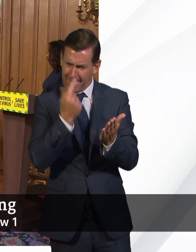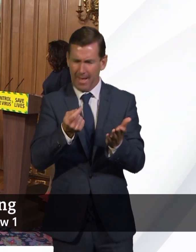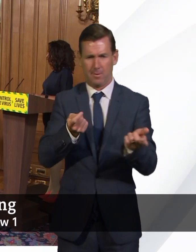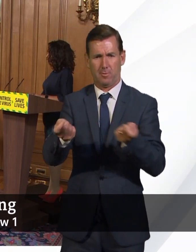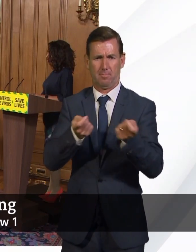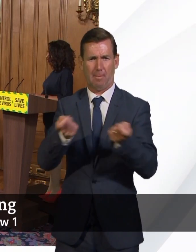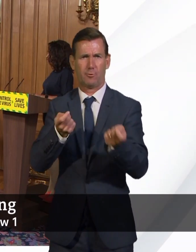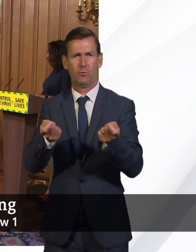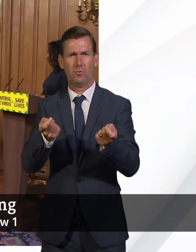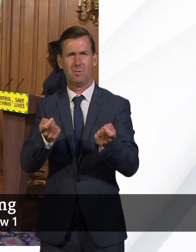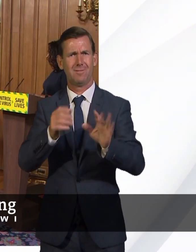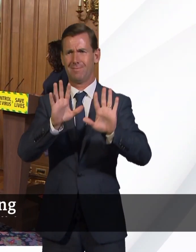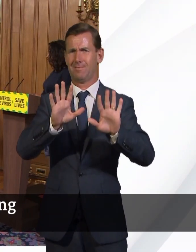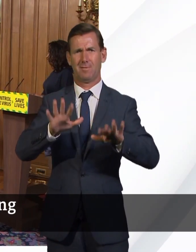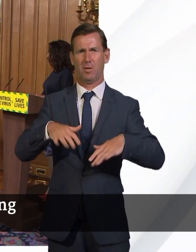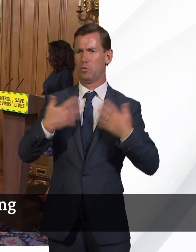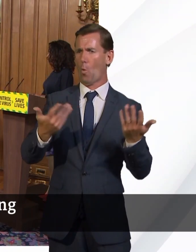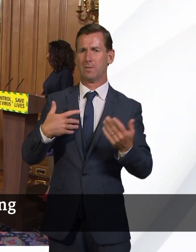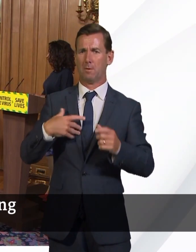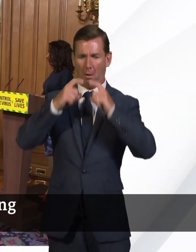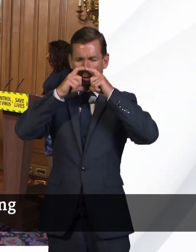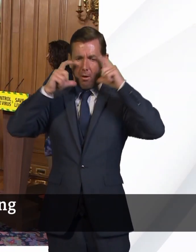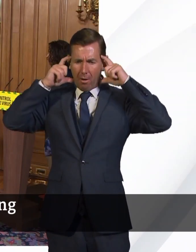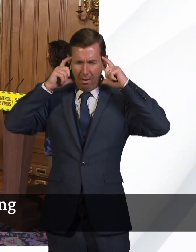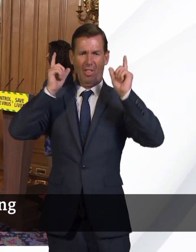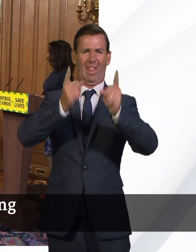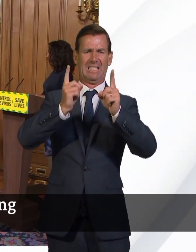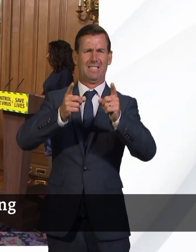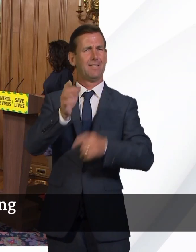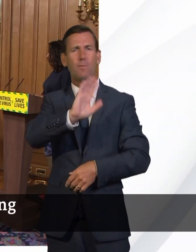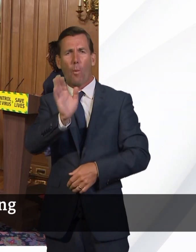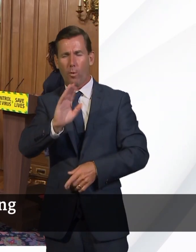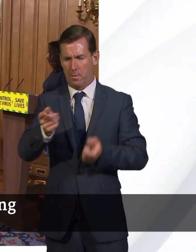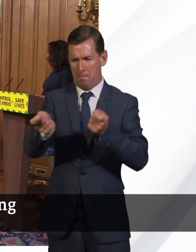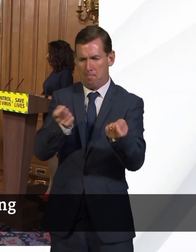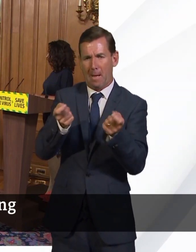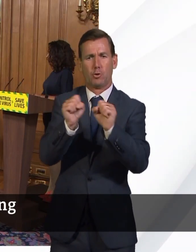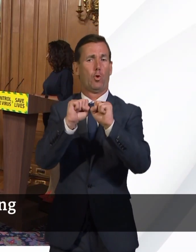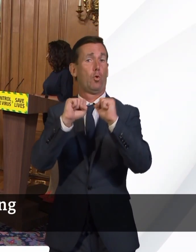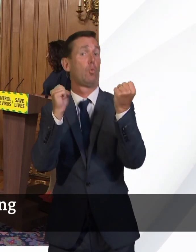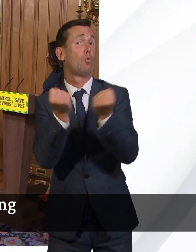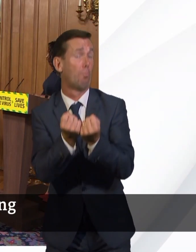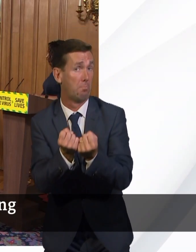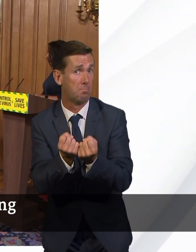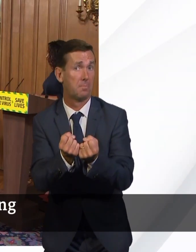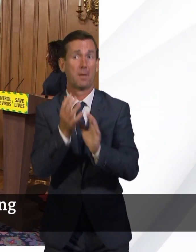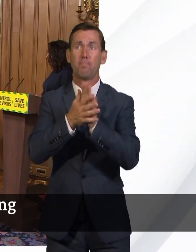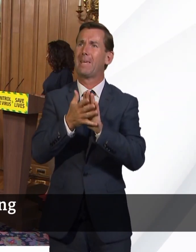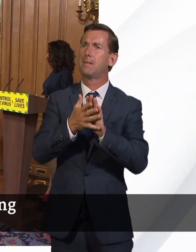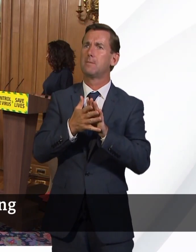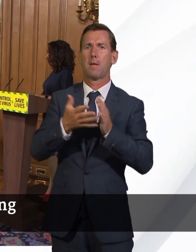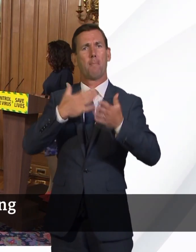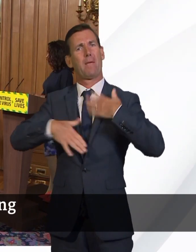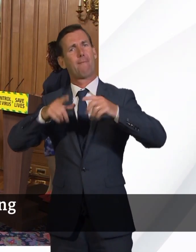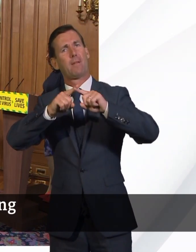simply about a bit of kit, it's actually about how you manage groups. So in many ways, managing them more as if you were a family, where